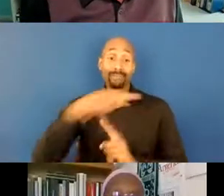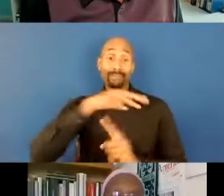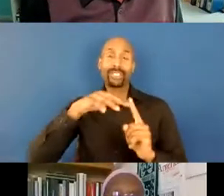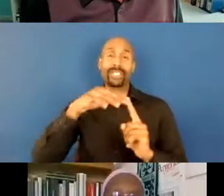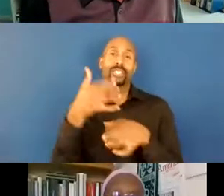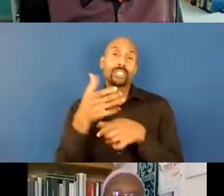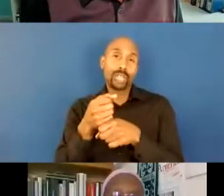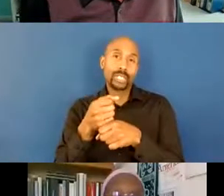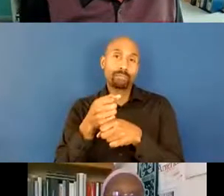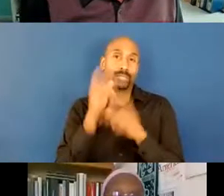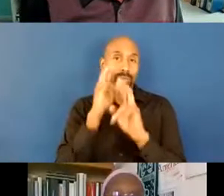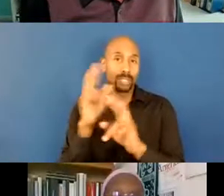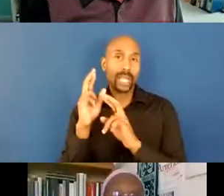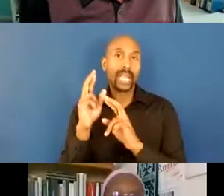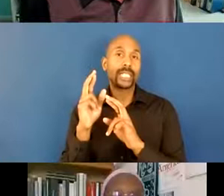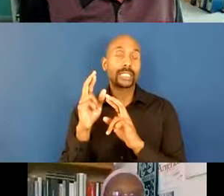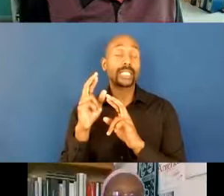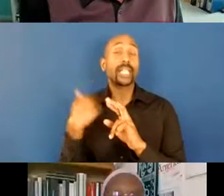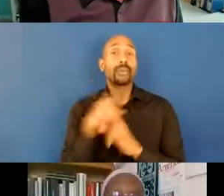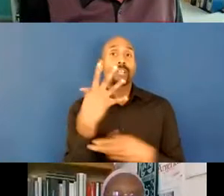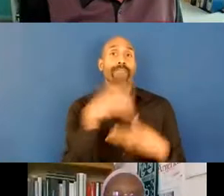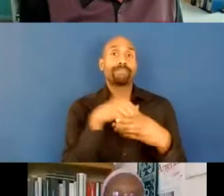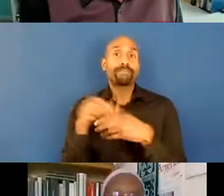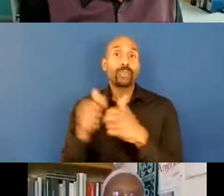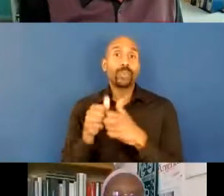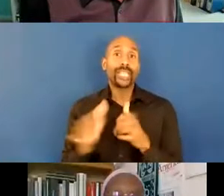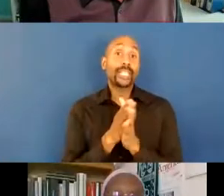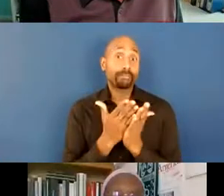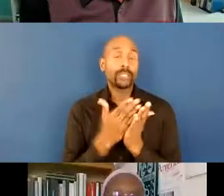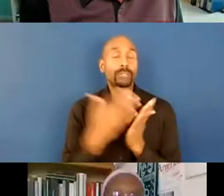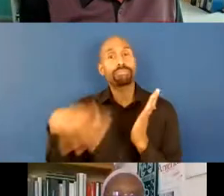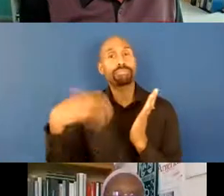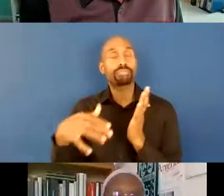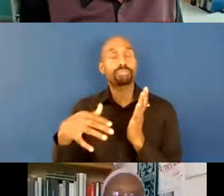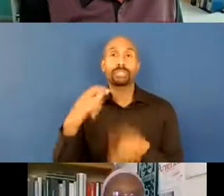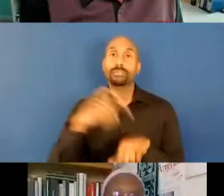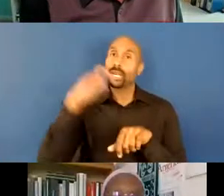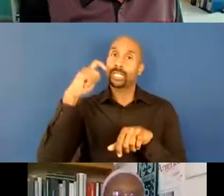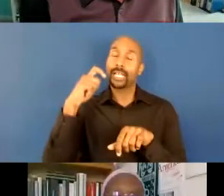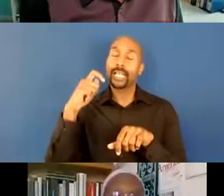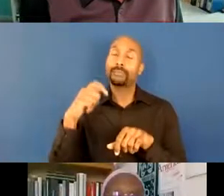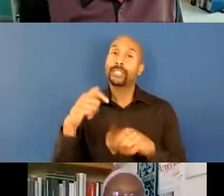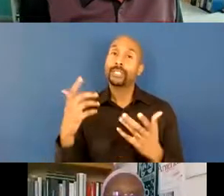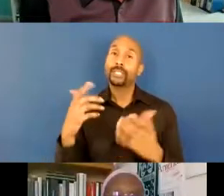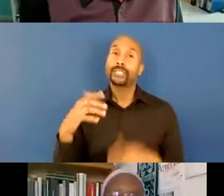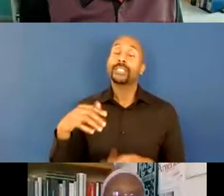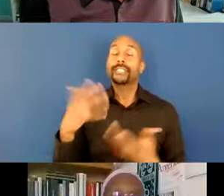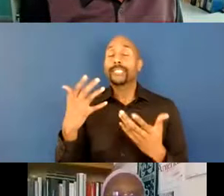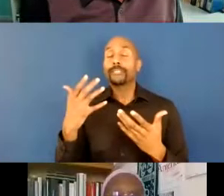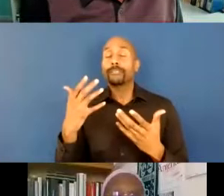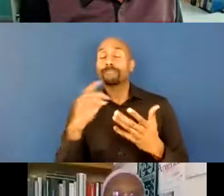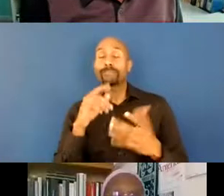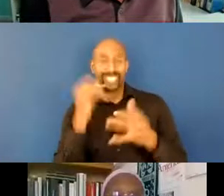and bravely engaging the provocative and timely and overdue ideas that have been put forth in this book. So, and then a